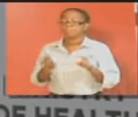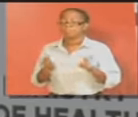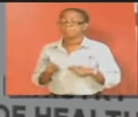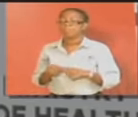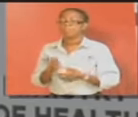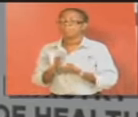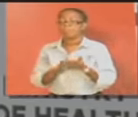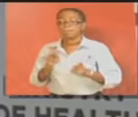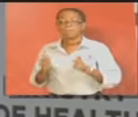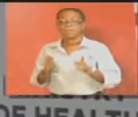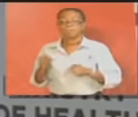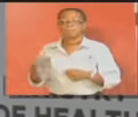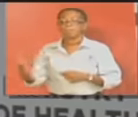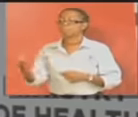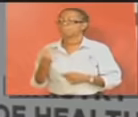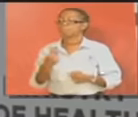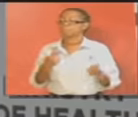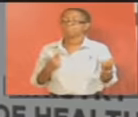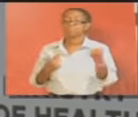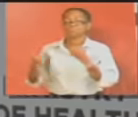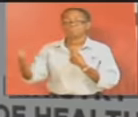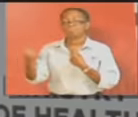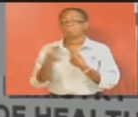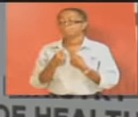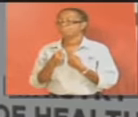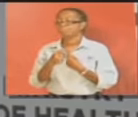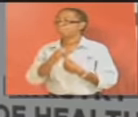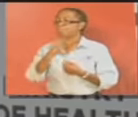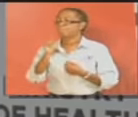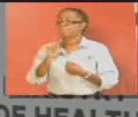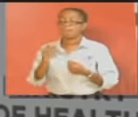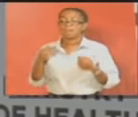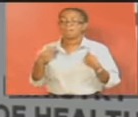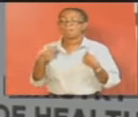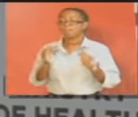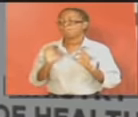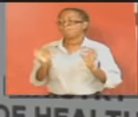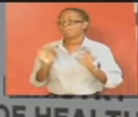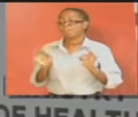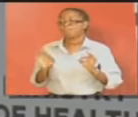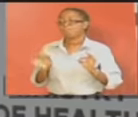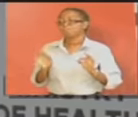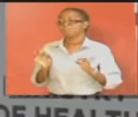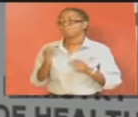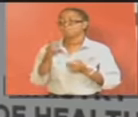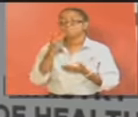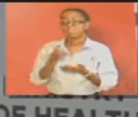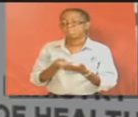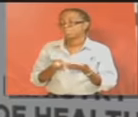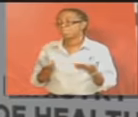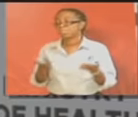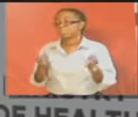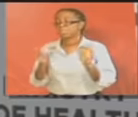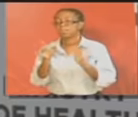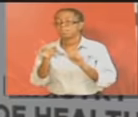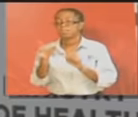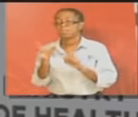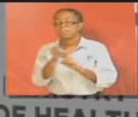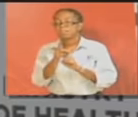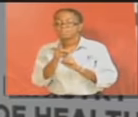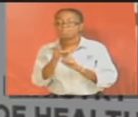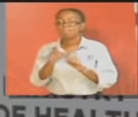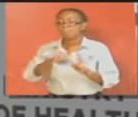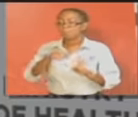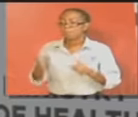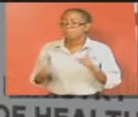system without a history of contact, but who have respiratory symptoms. So we are looking in more than one direction and in more than one